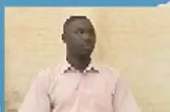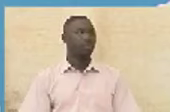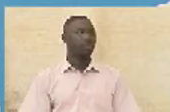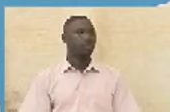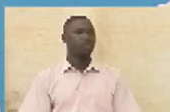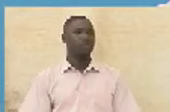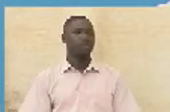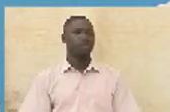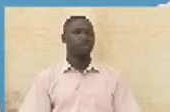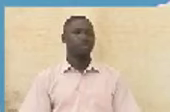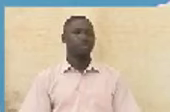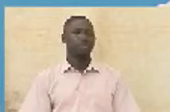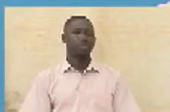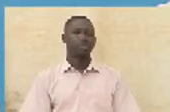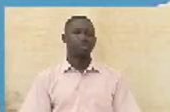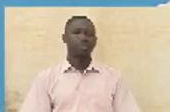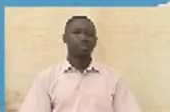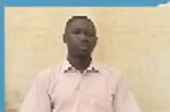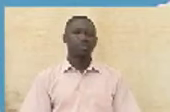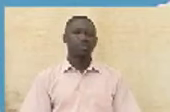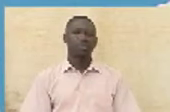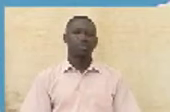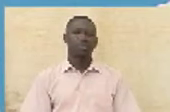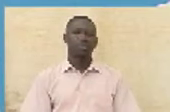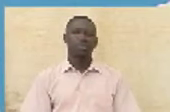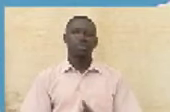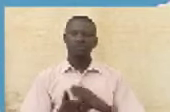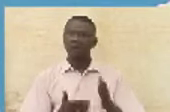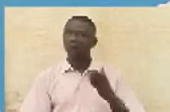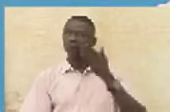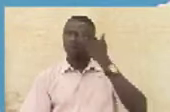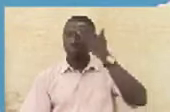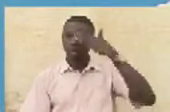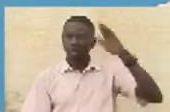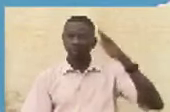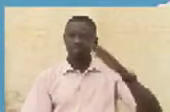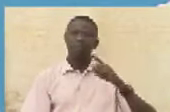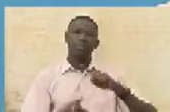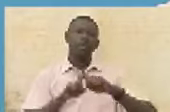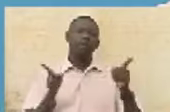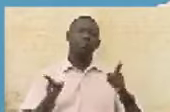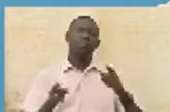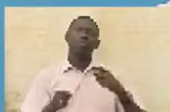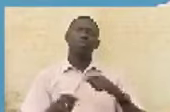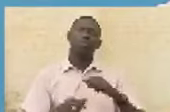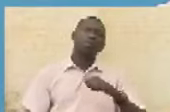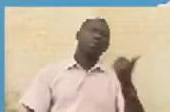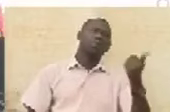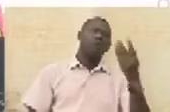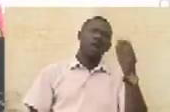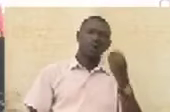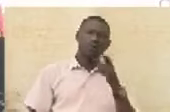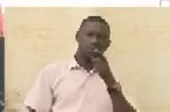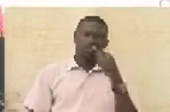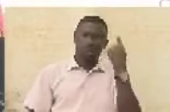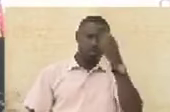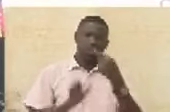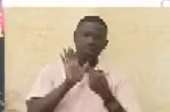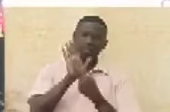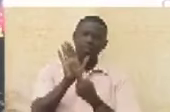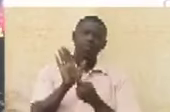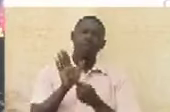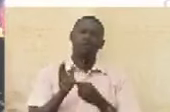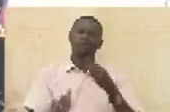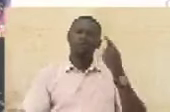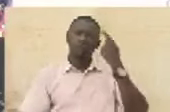Apart from their behavior being quite different from others, how did you identify them as Malians? Ning abota